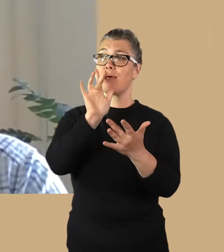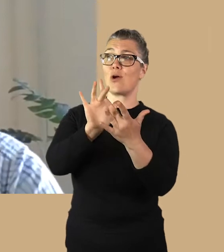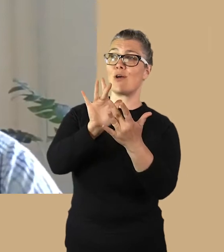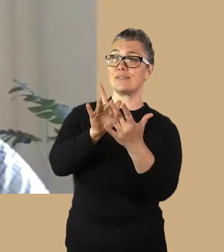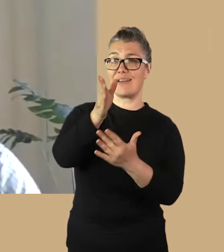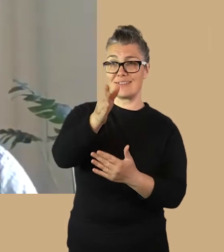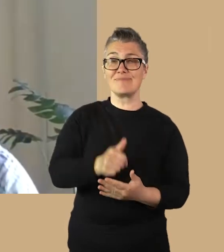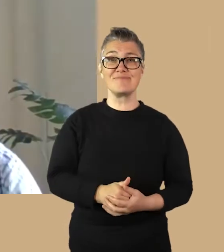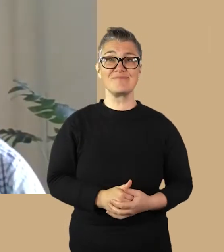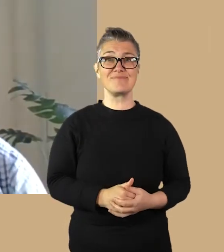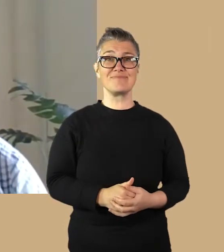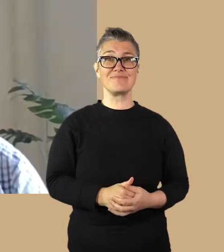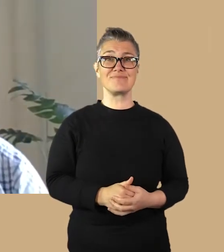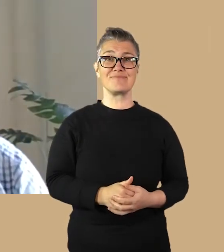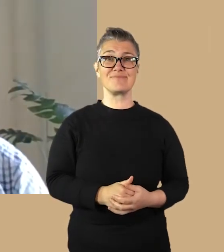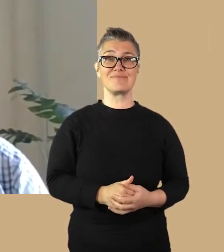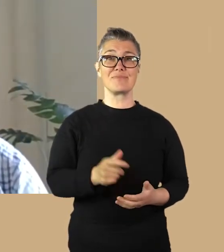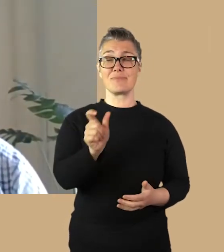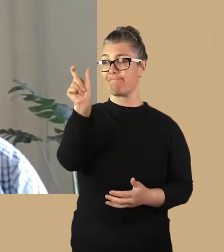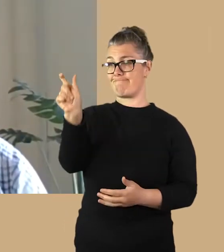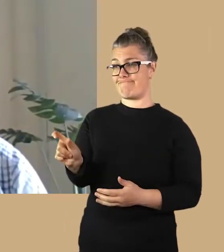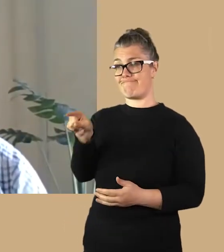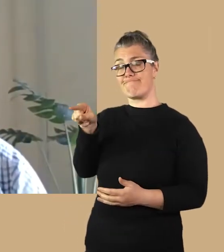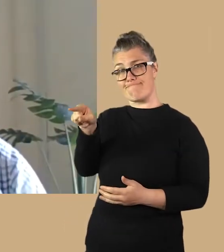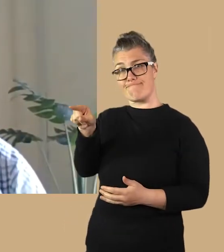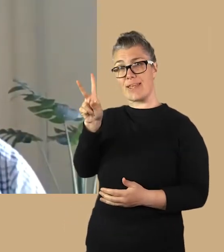you? Yes. I will move on to Ailey now.